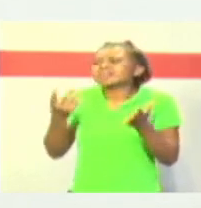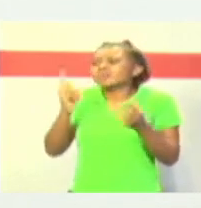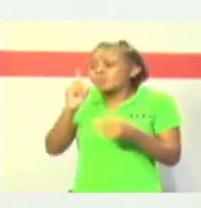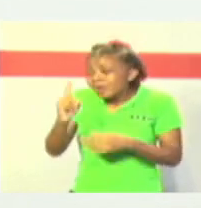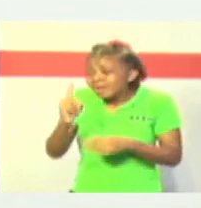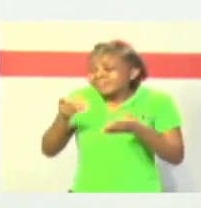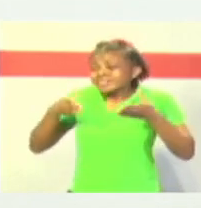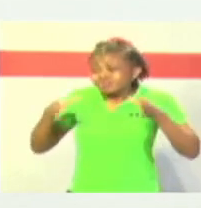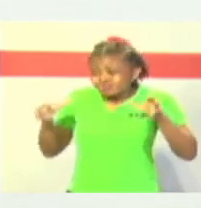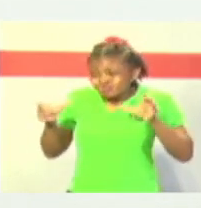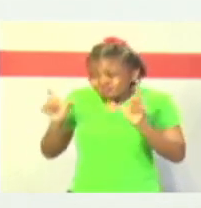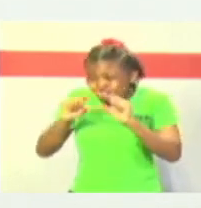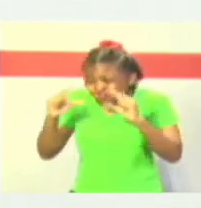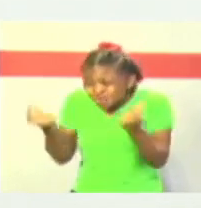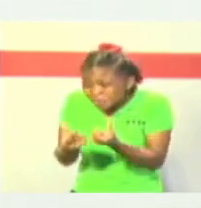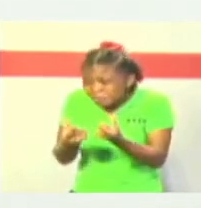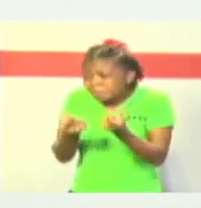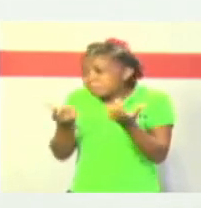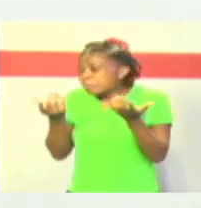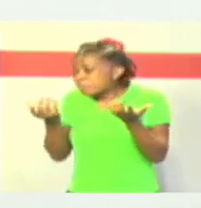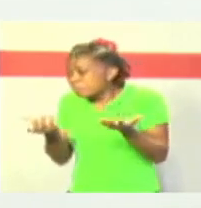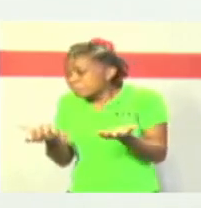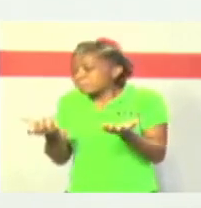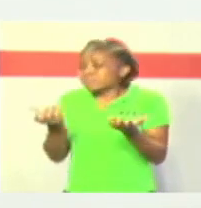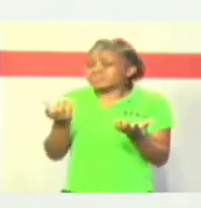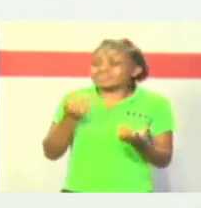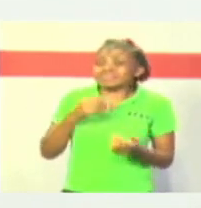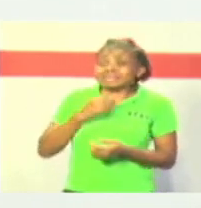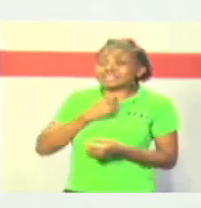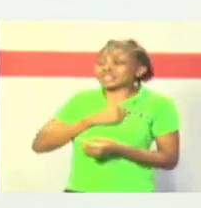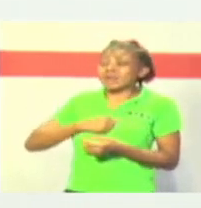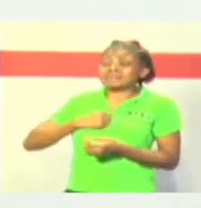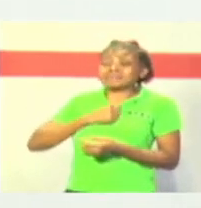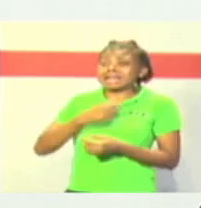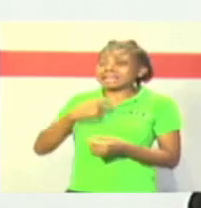Well, so this is a question forwarded, sir. Just trying to understand it.